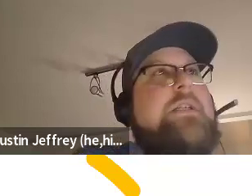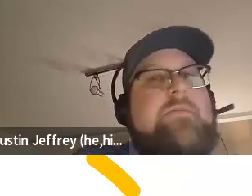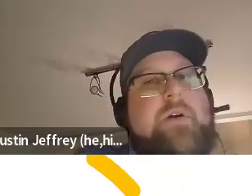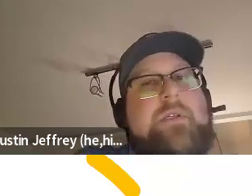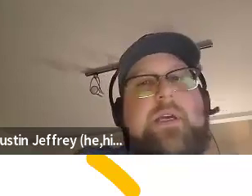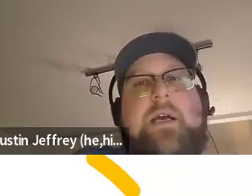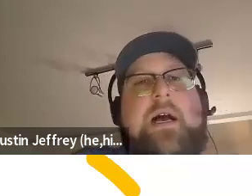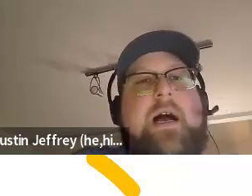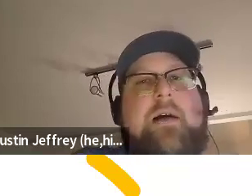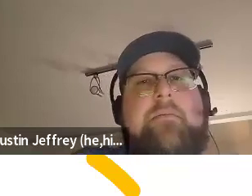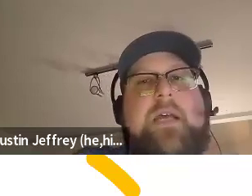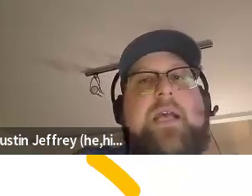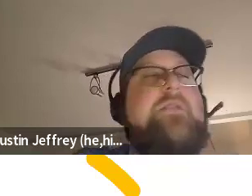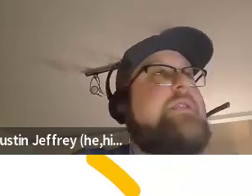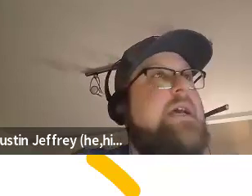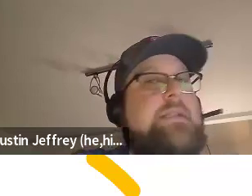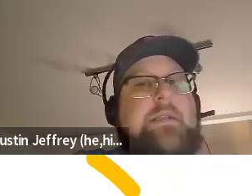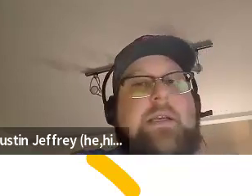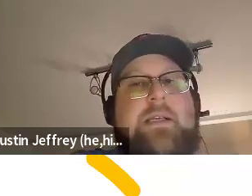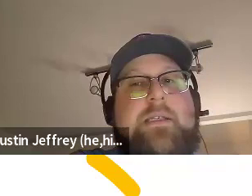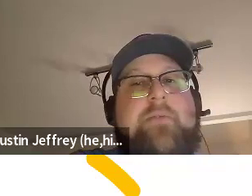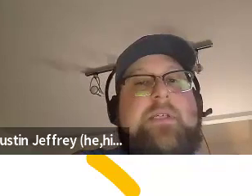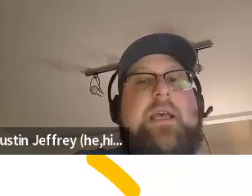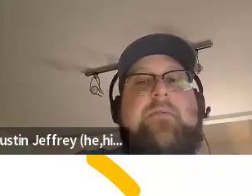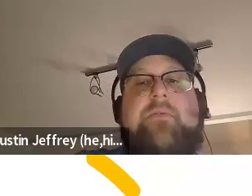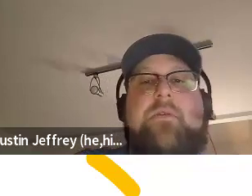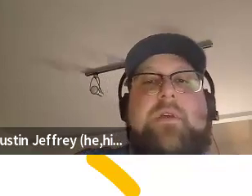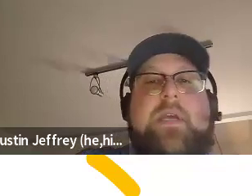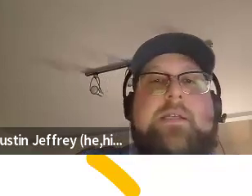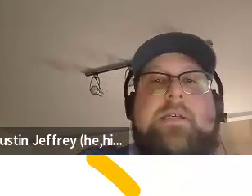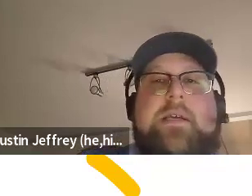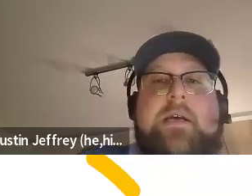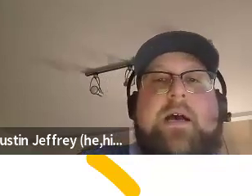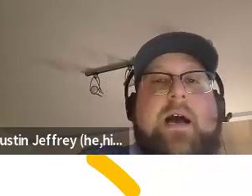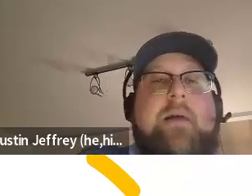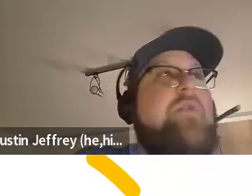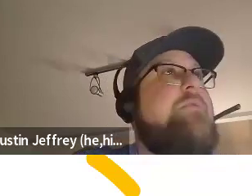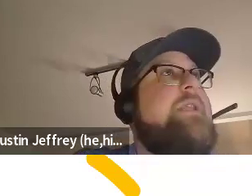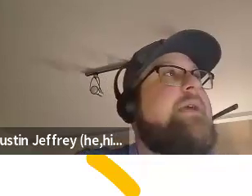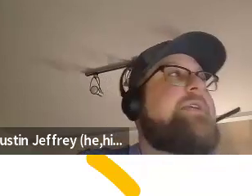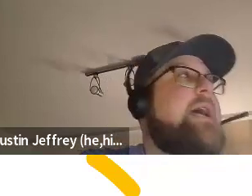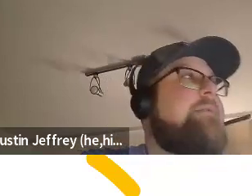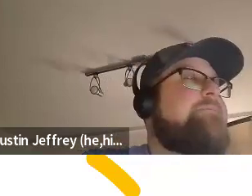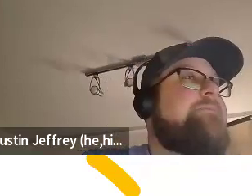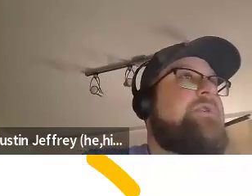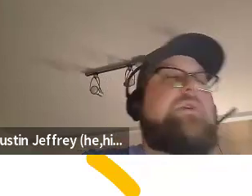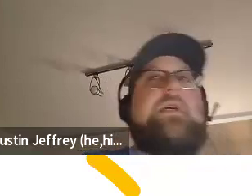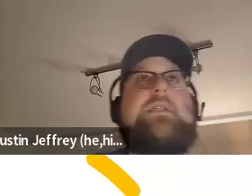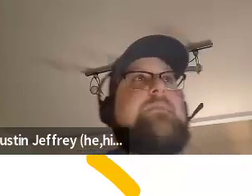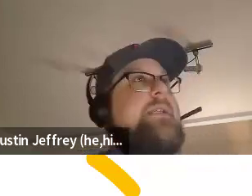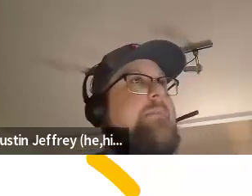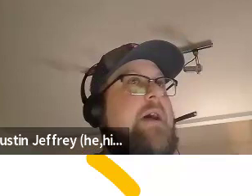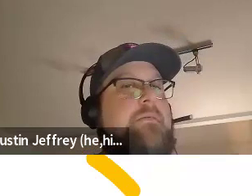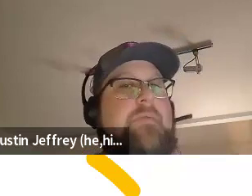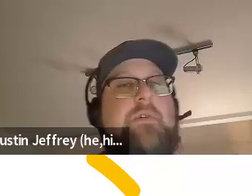there talking to folks. And the answer is yes, it is definitely safe. You can get both of them at the same time. You